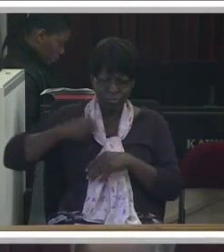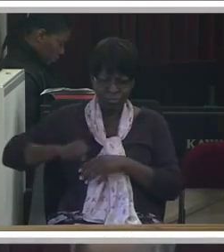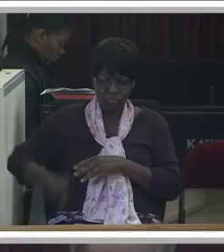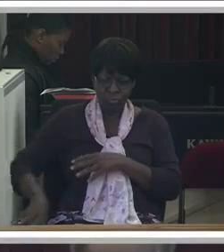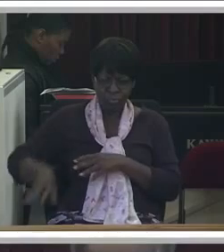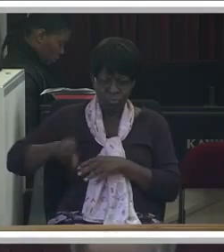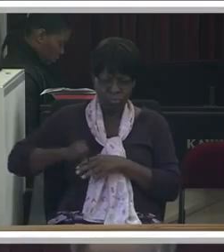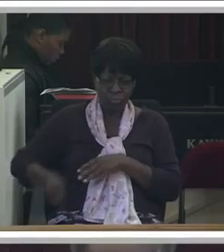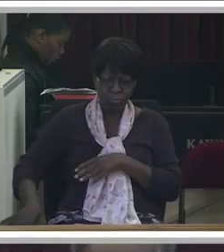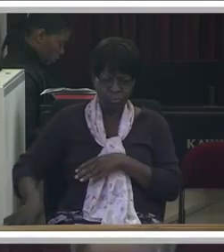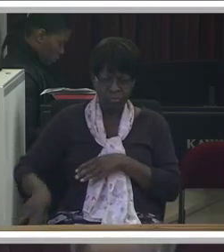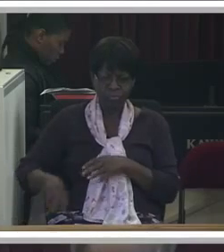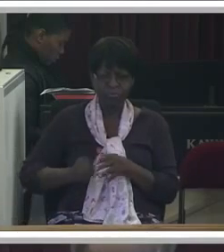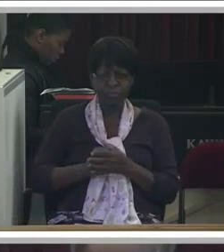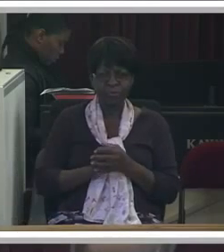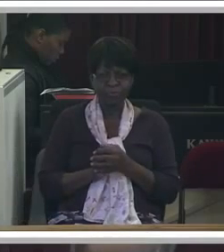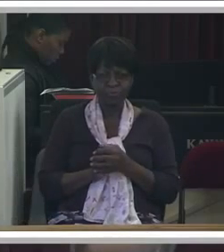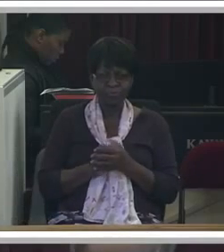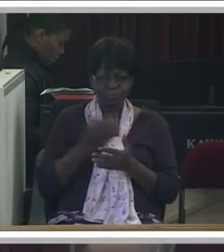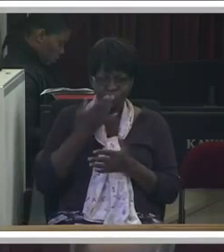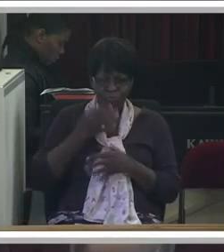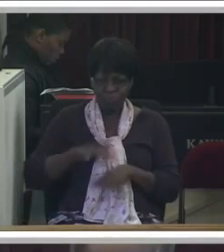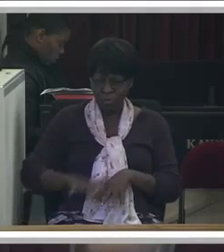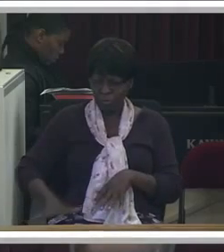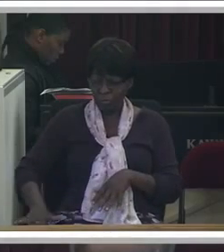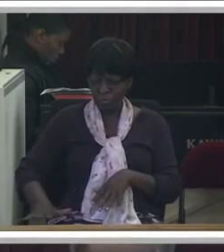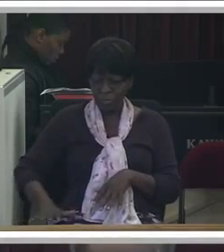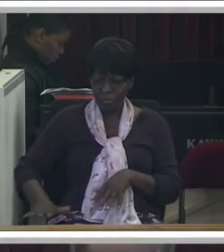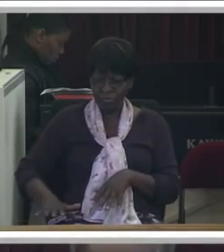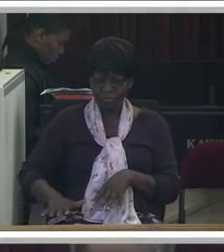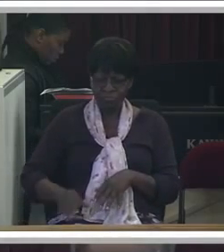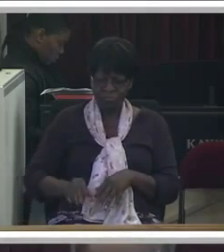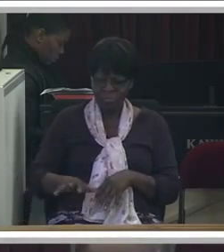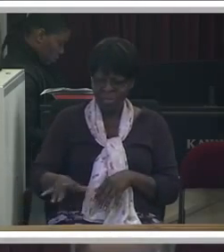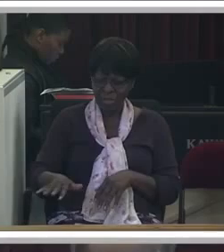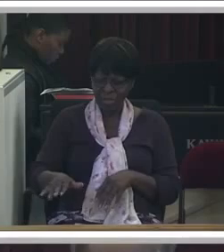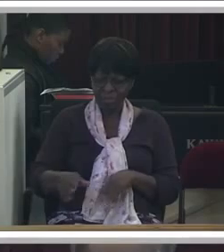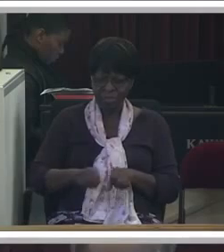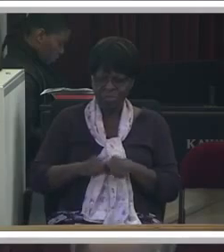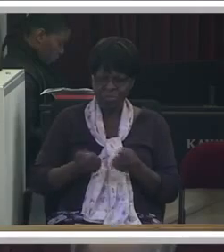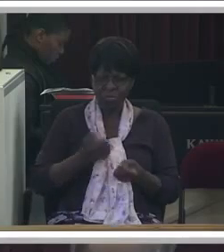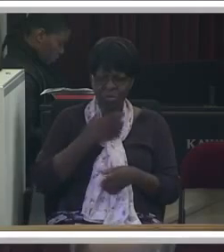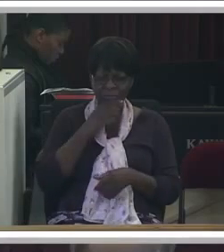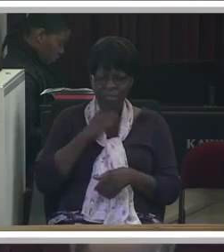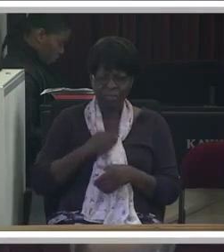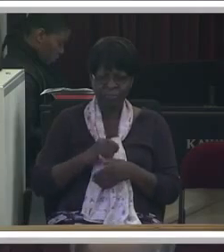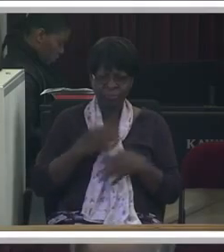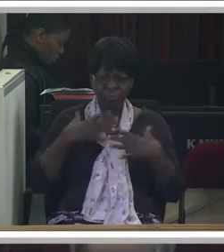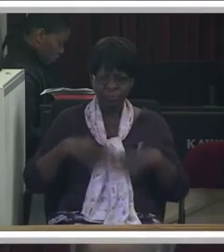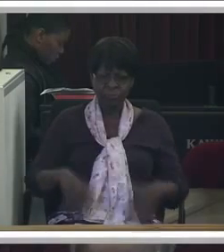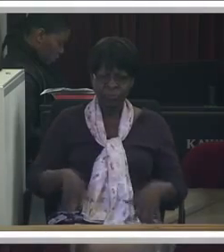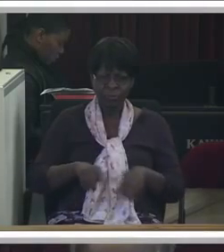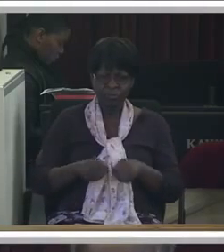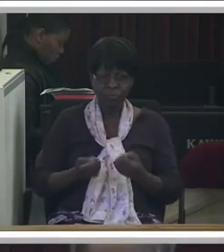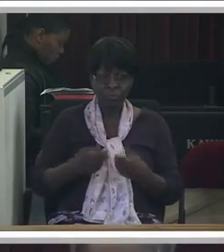Blood on the ground. And there he was a broken man. Body was broken for